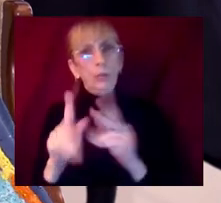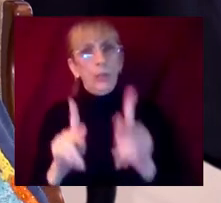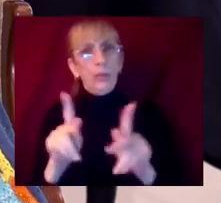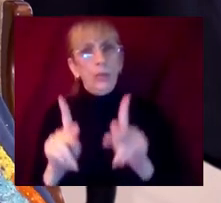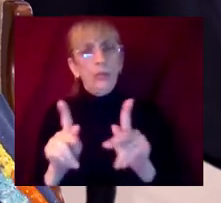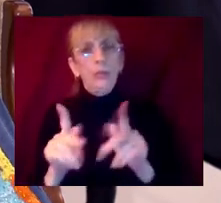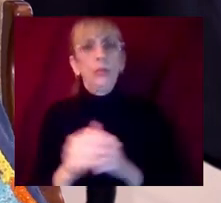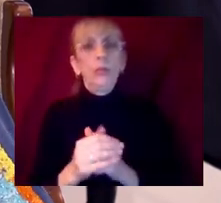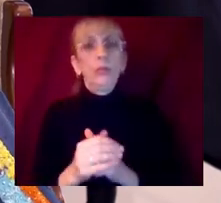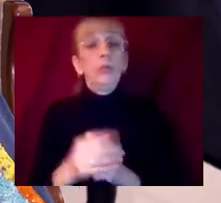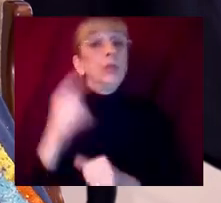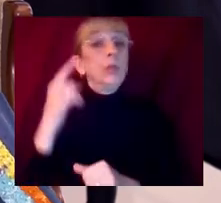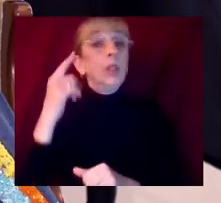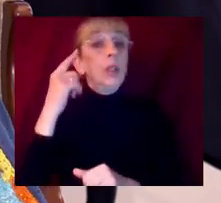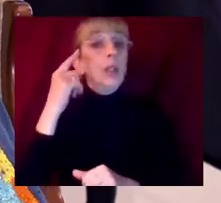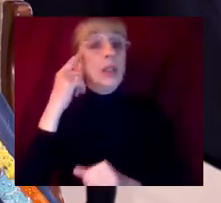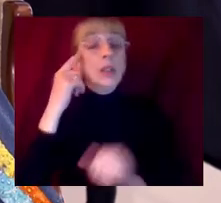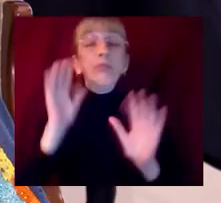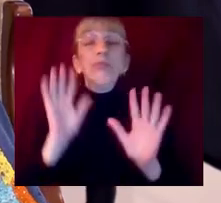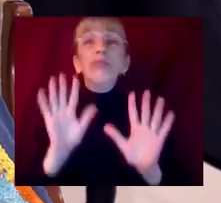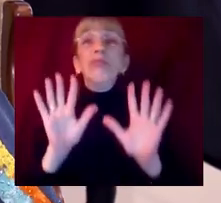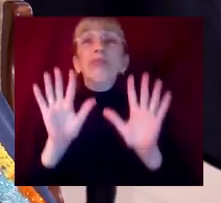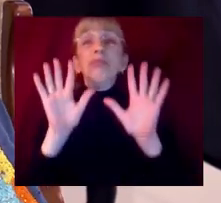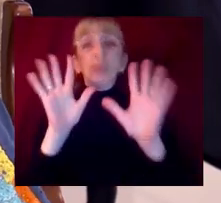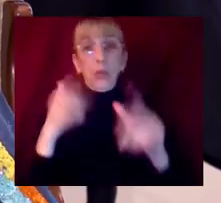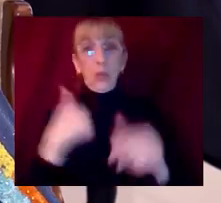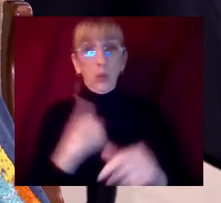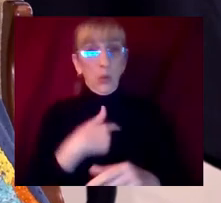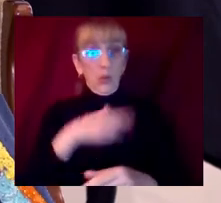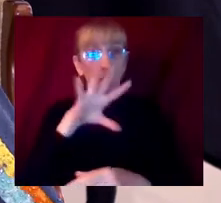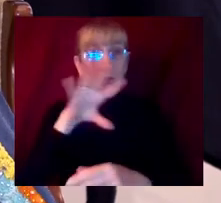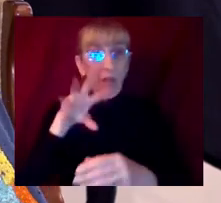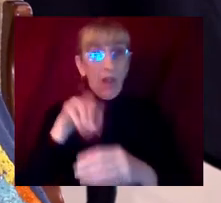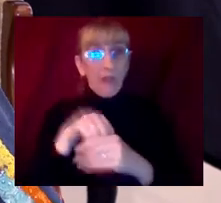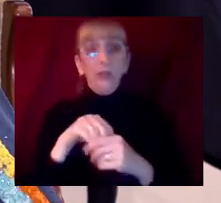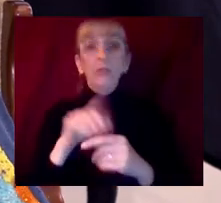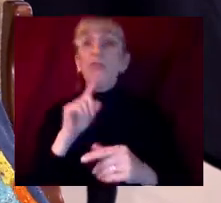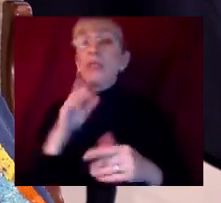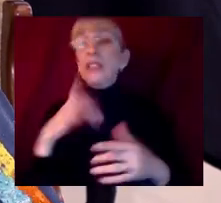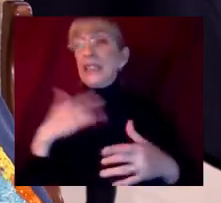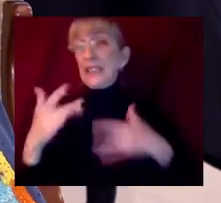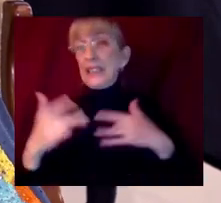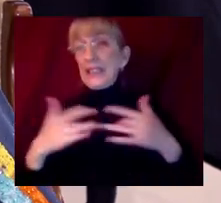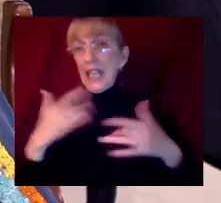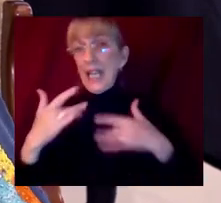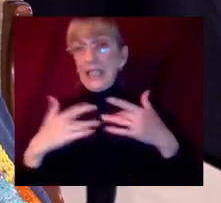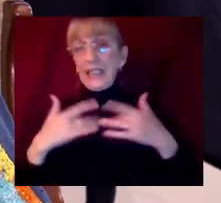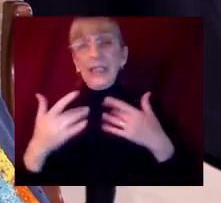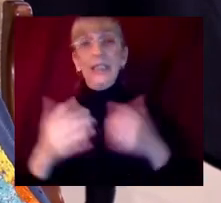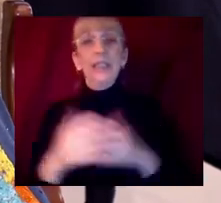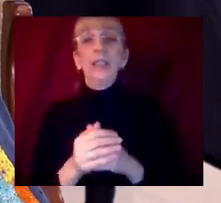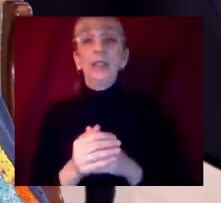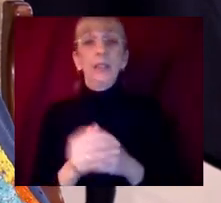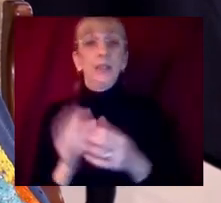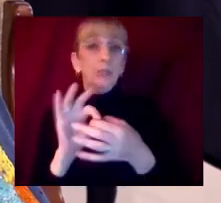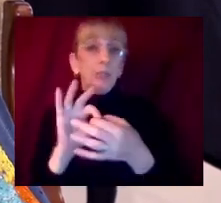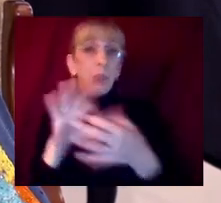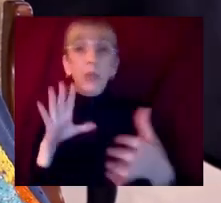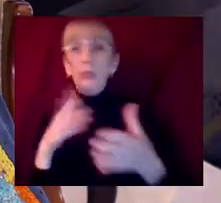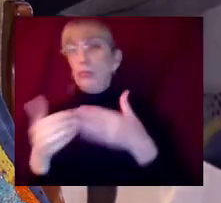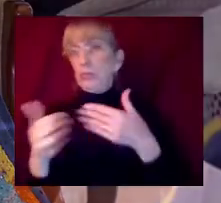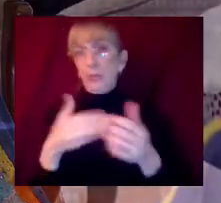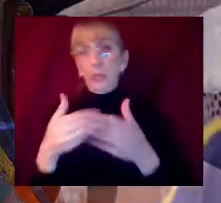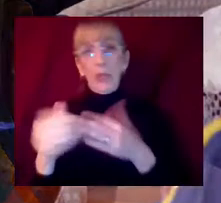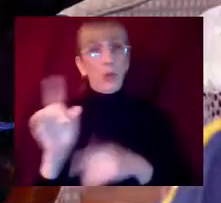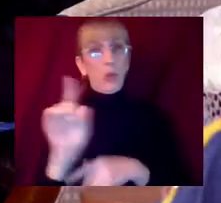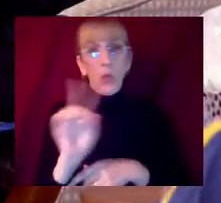think it's a great thing that we're involved in, and so excited about the growth of it, no matter where we are. It's a little